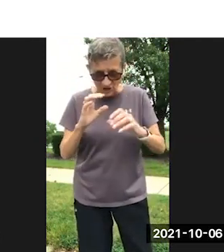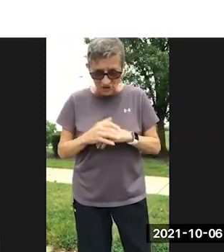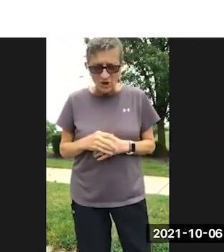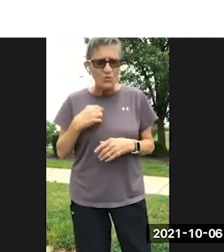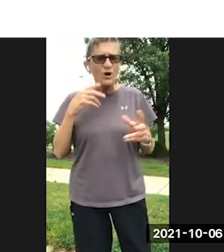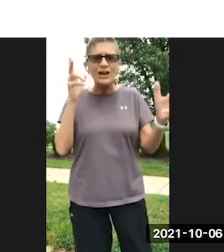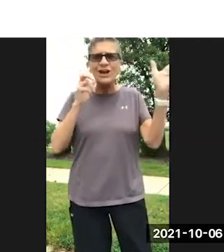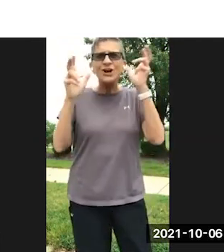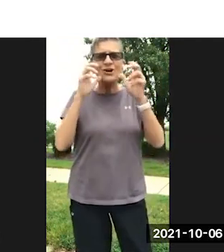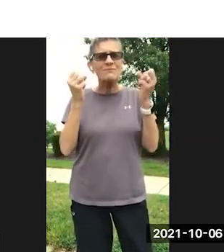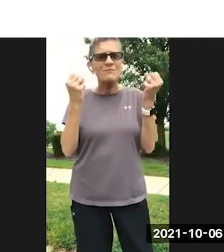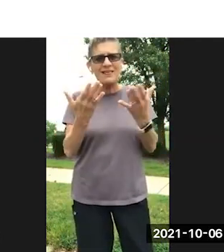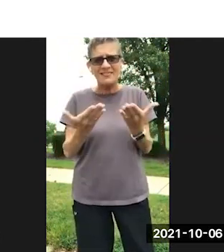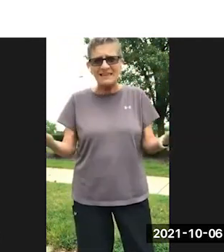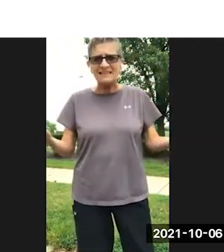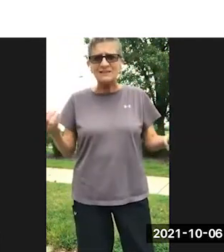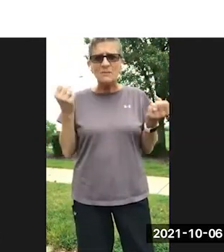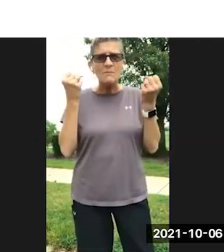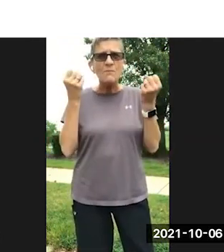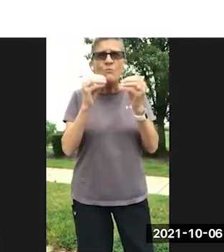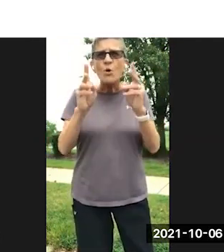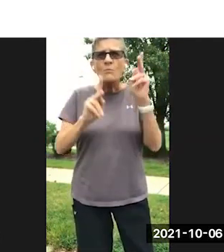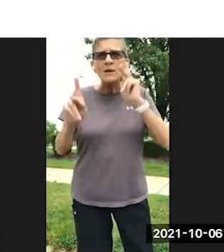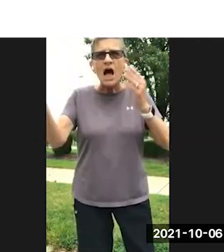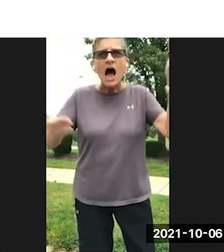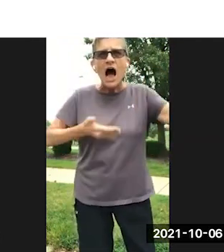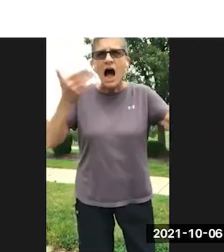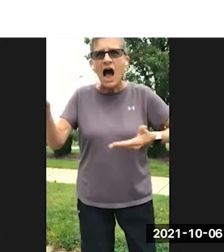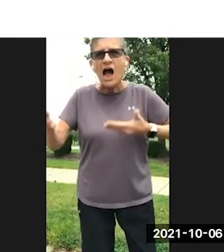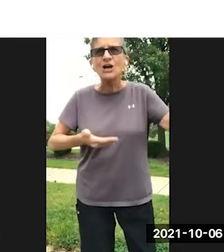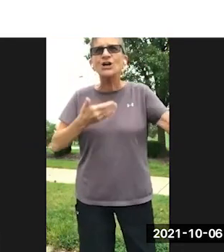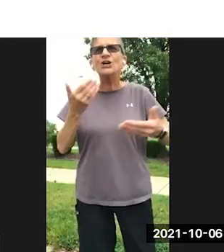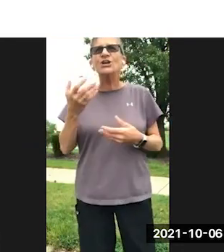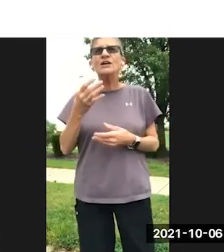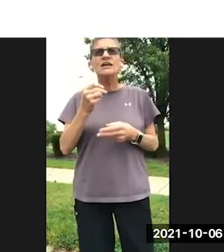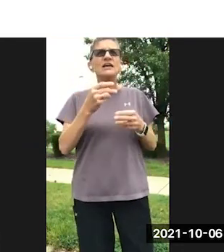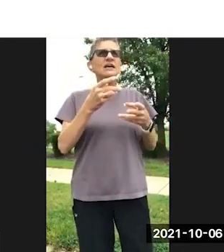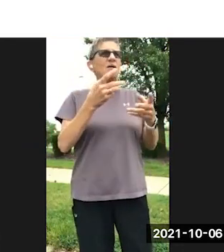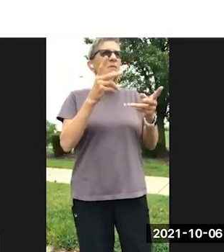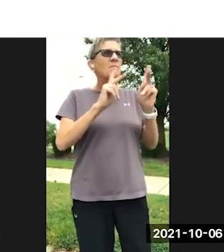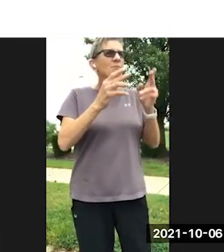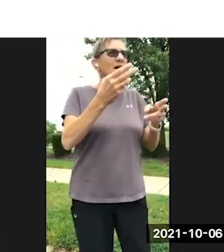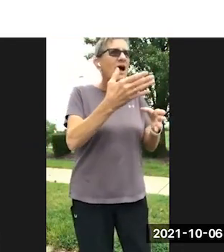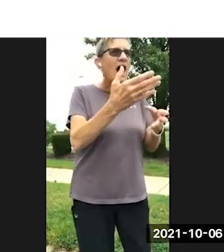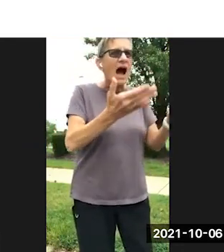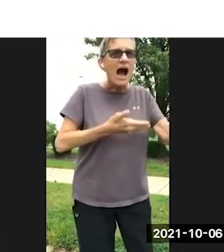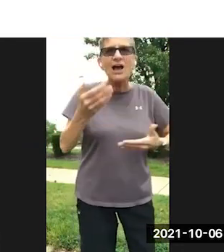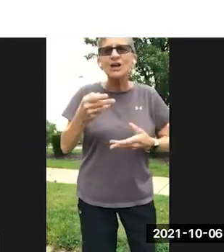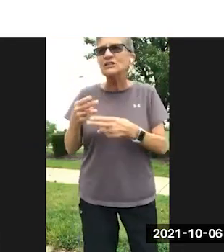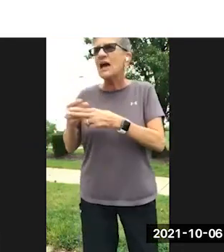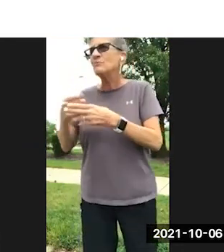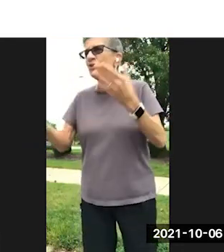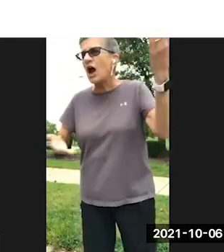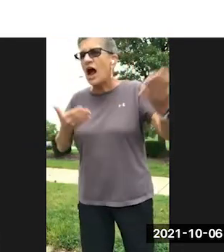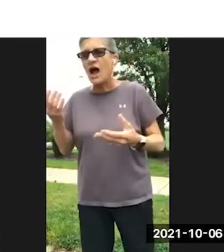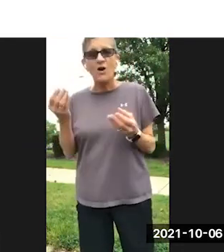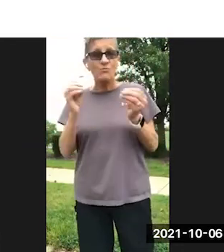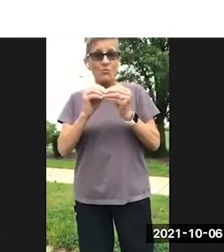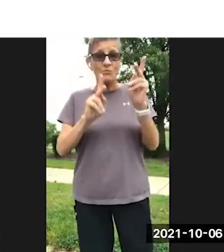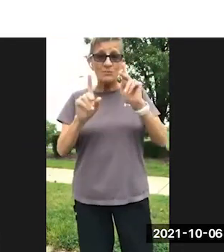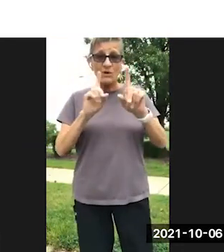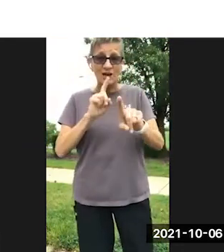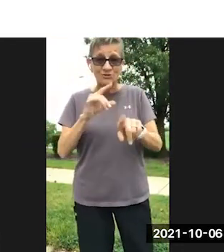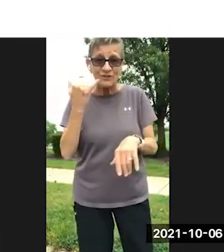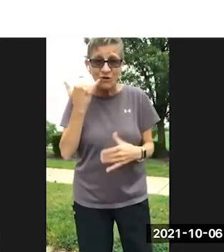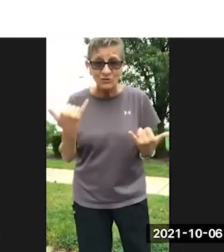of things like more people are being hired and temps have just been hired and people are now answering the phone at SSD, which is terrific. And also, like, the